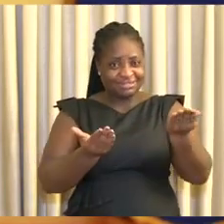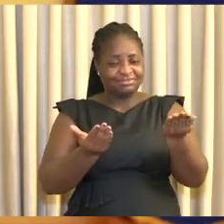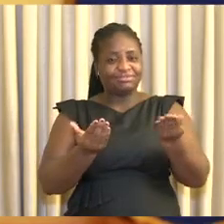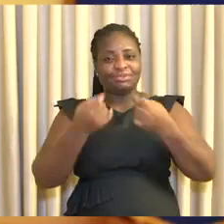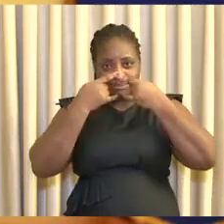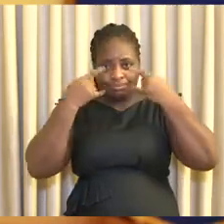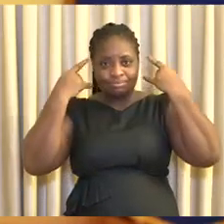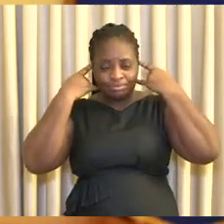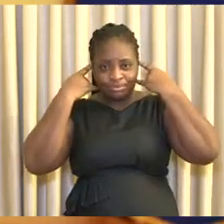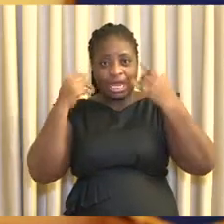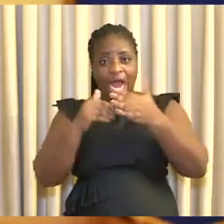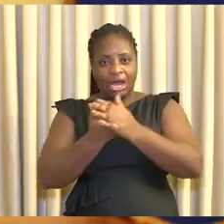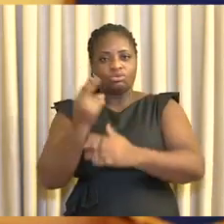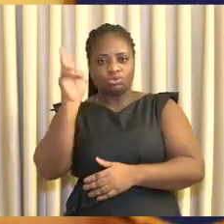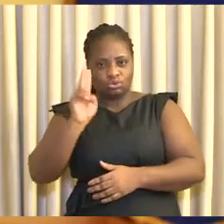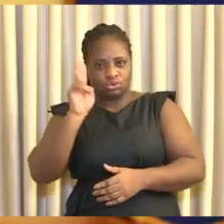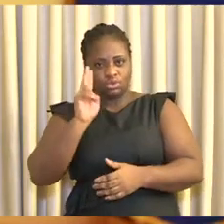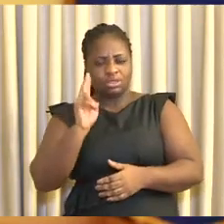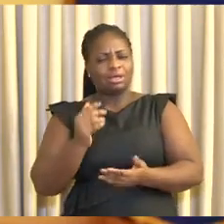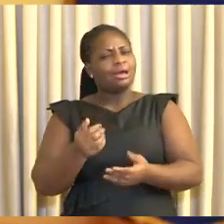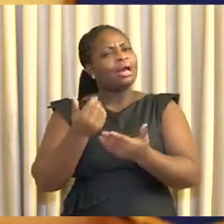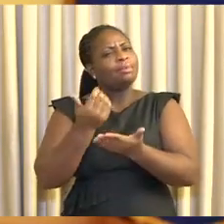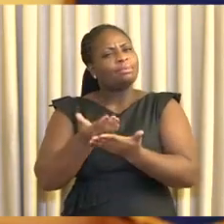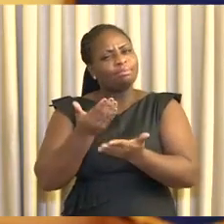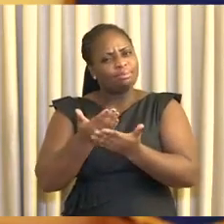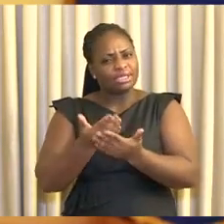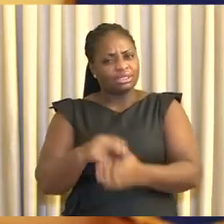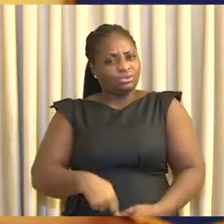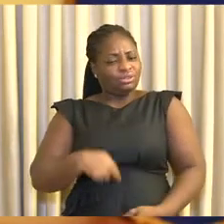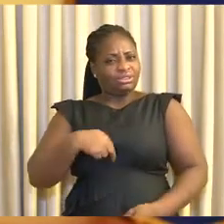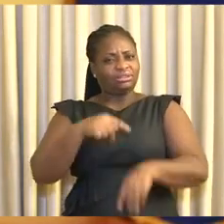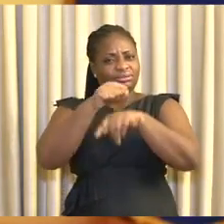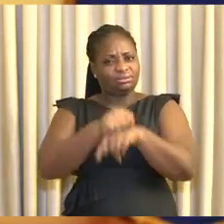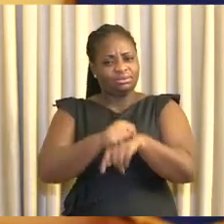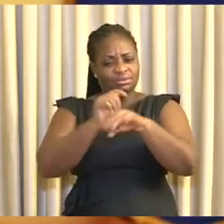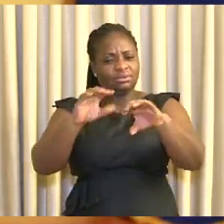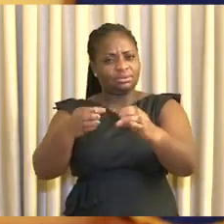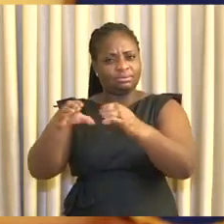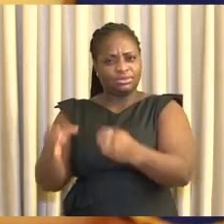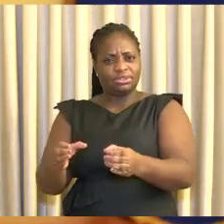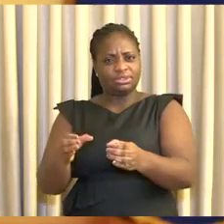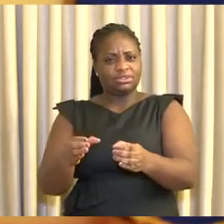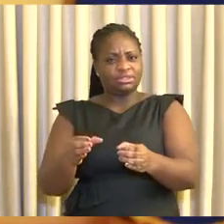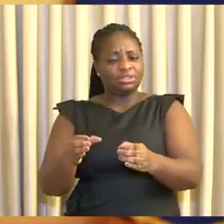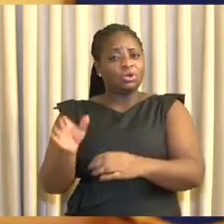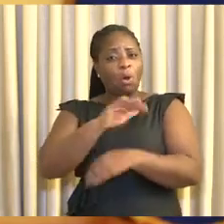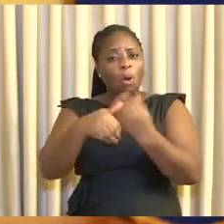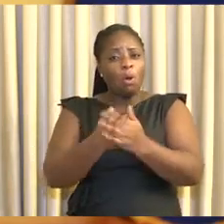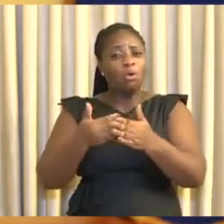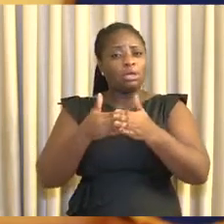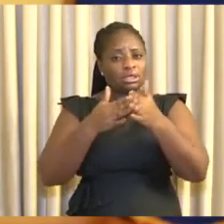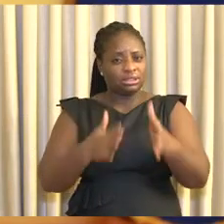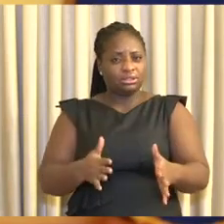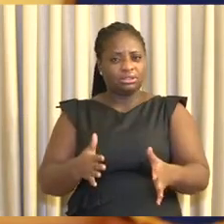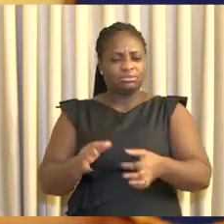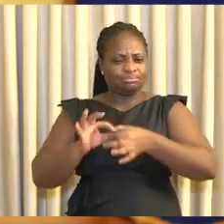use. I entreat religious, traditional, community, and opinion leaders to